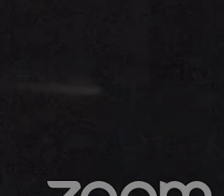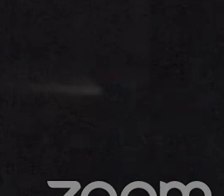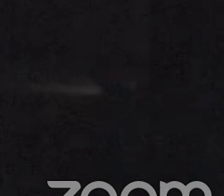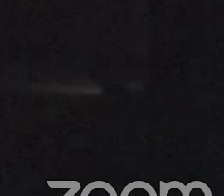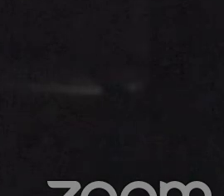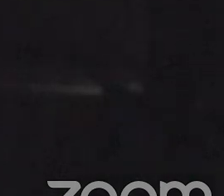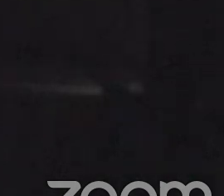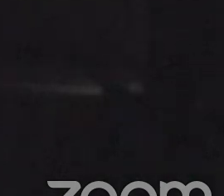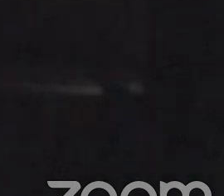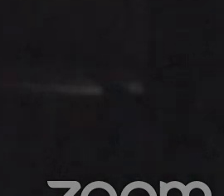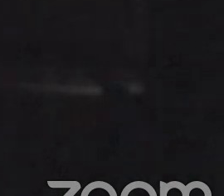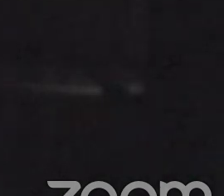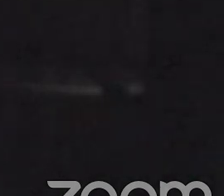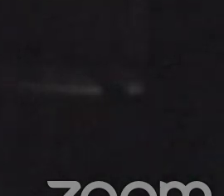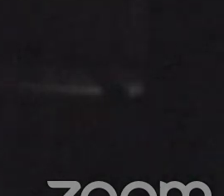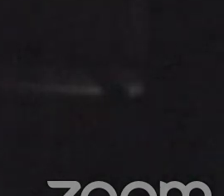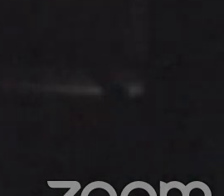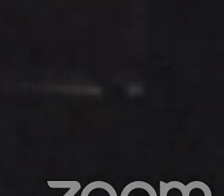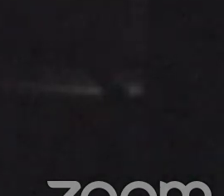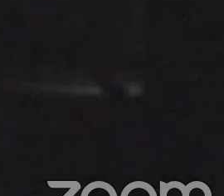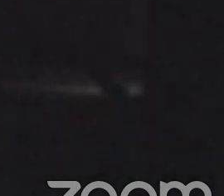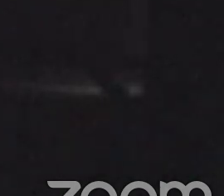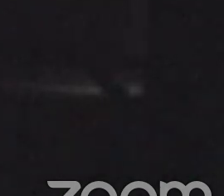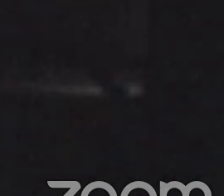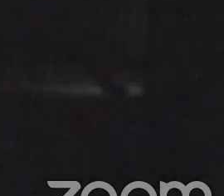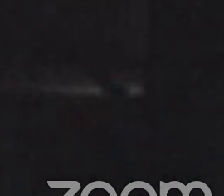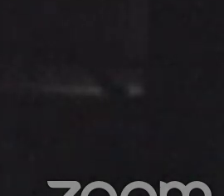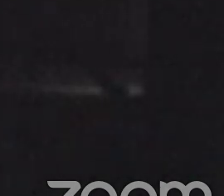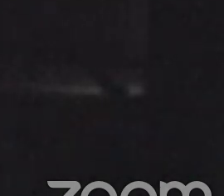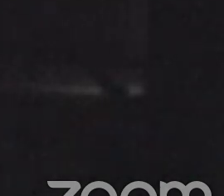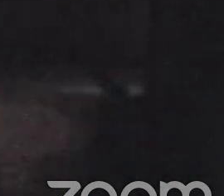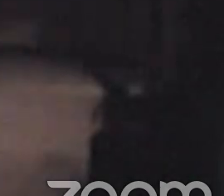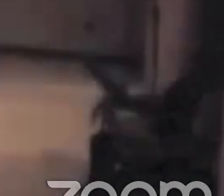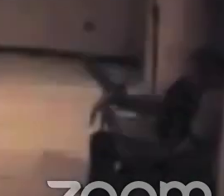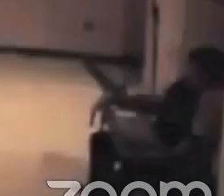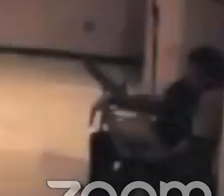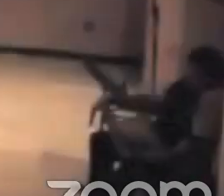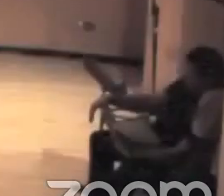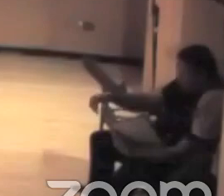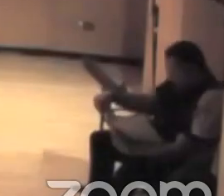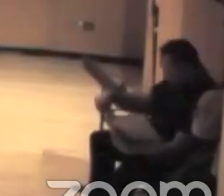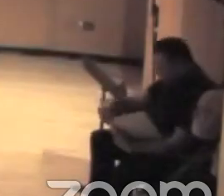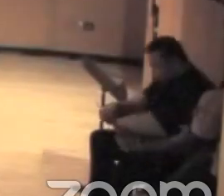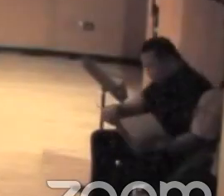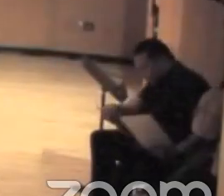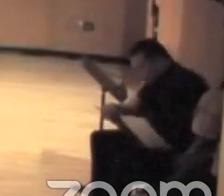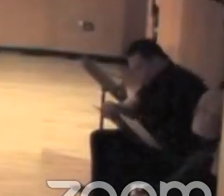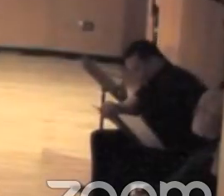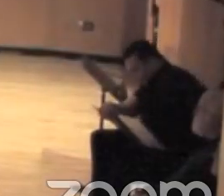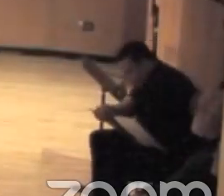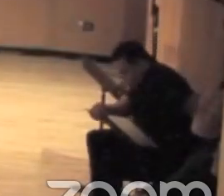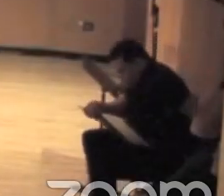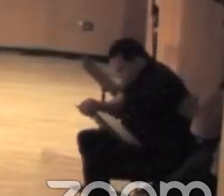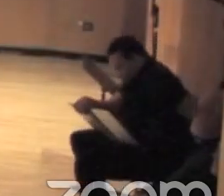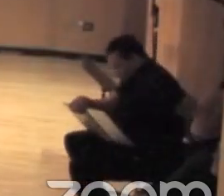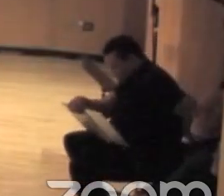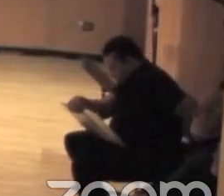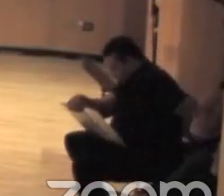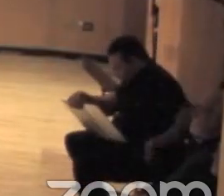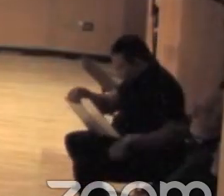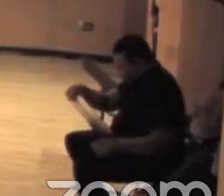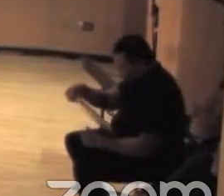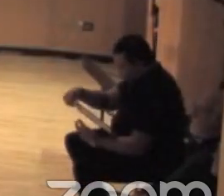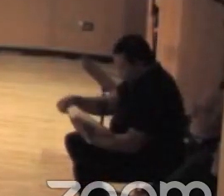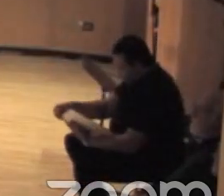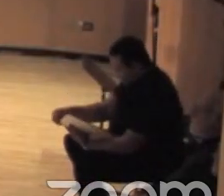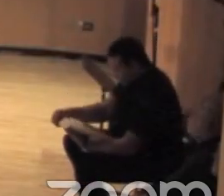okay one black lights up a living room in an old house on a bluff overlooking the water an older woman stands